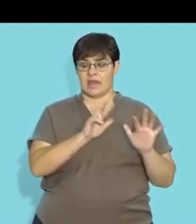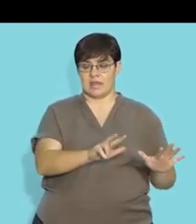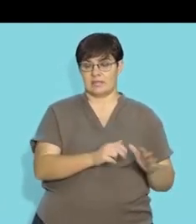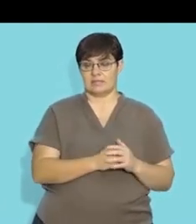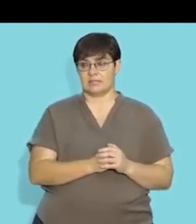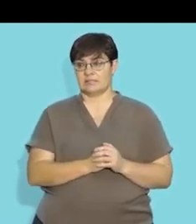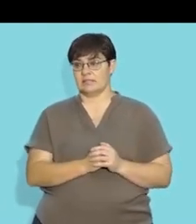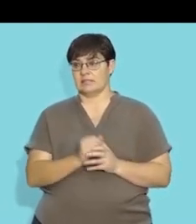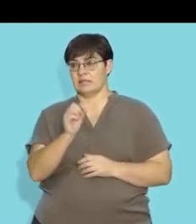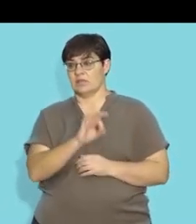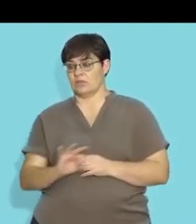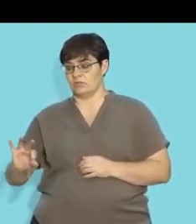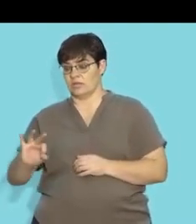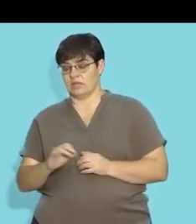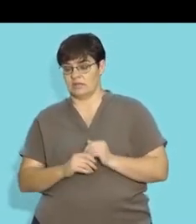Then 8